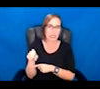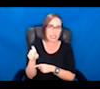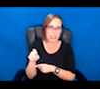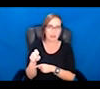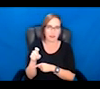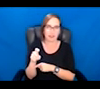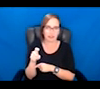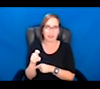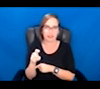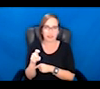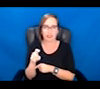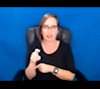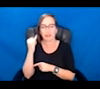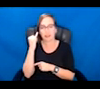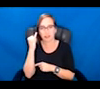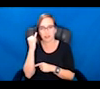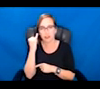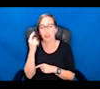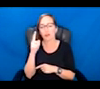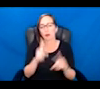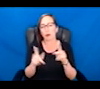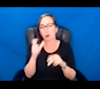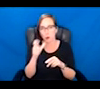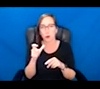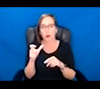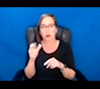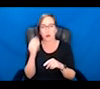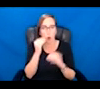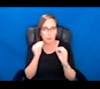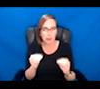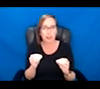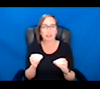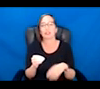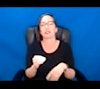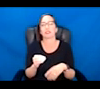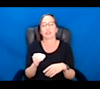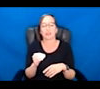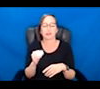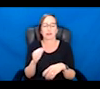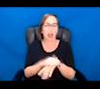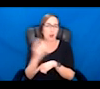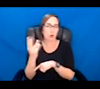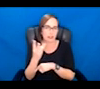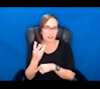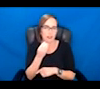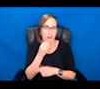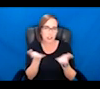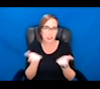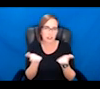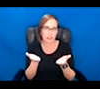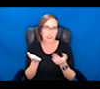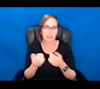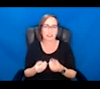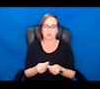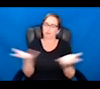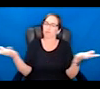of indigent members of the community that were able to be served through their Wednesday food service that they gave from the bounty from